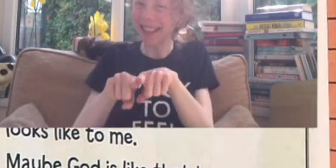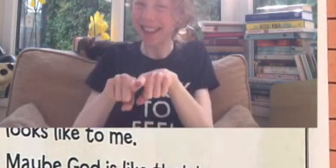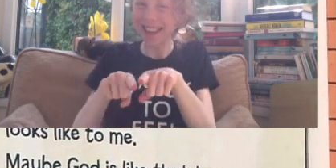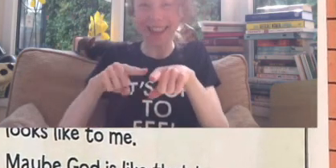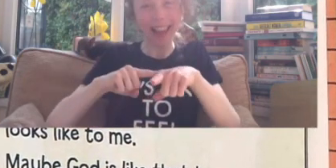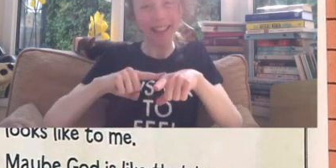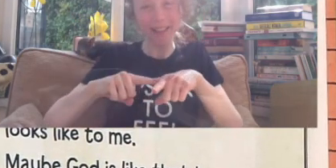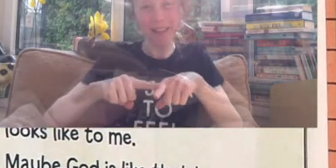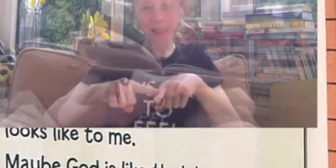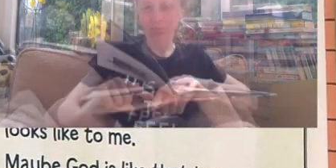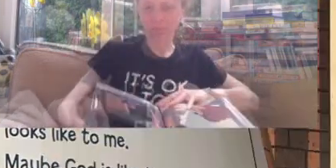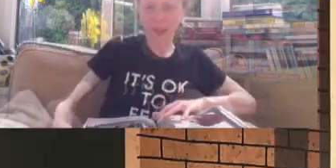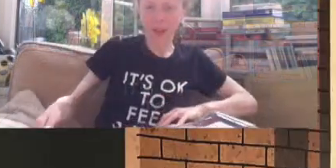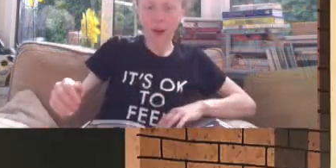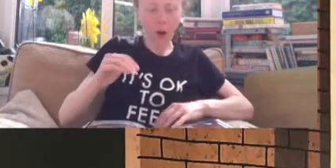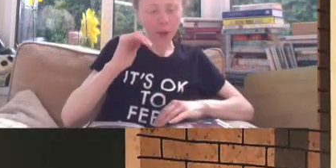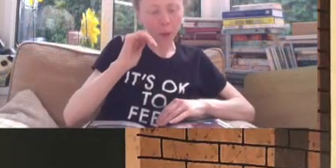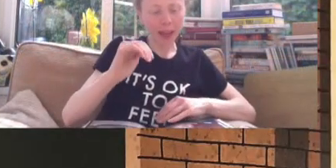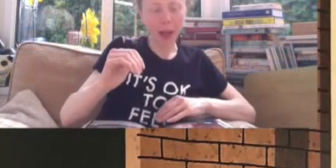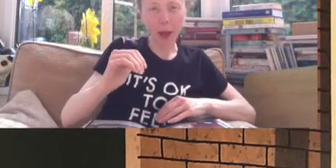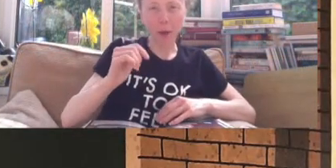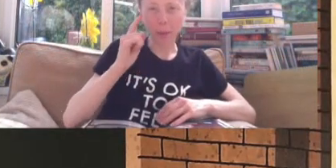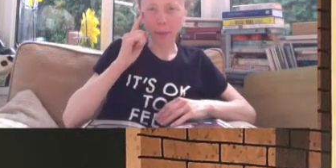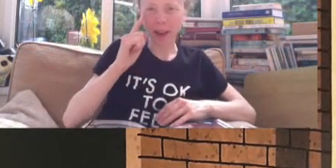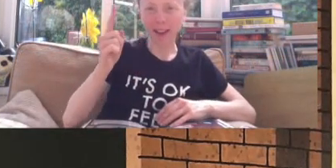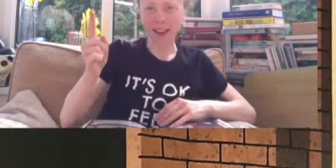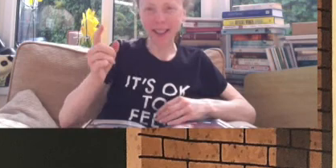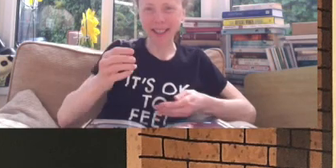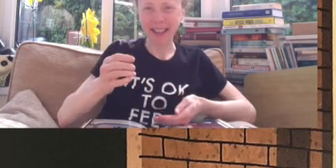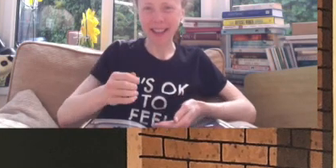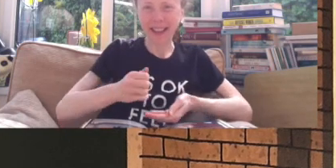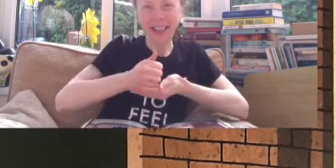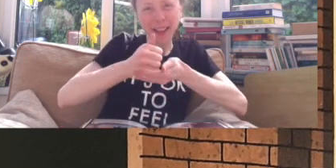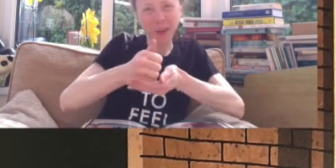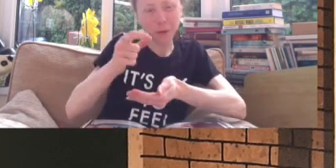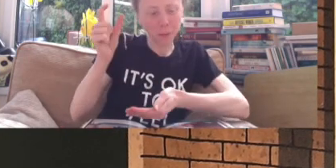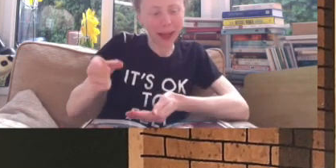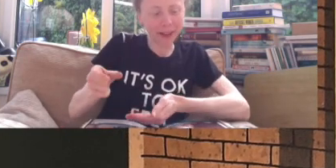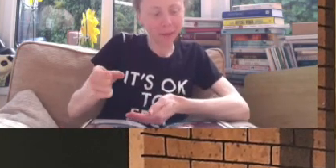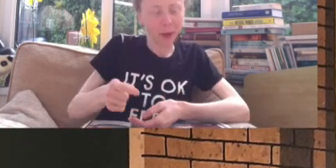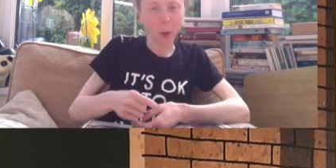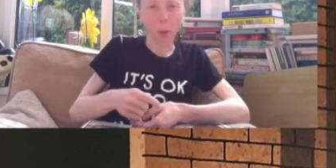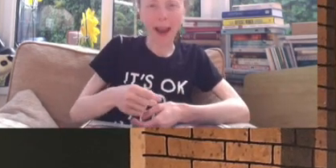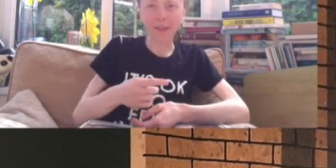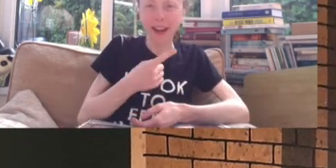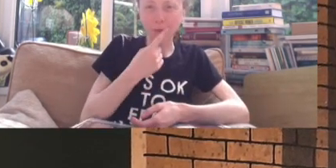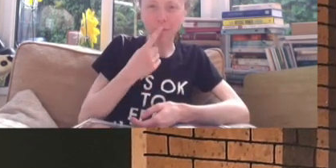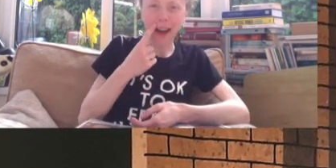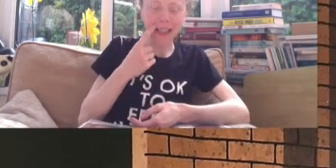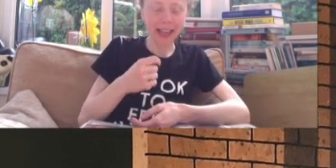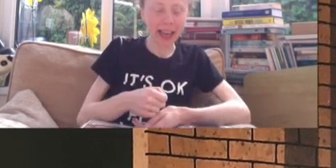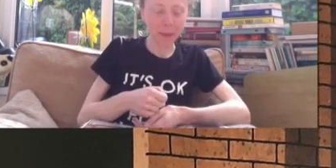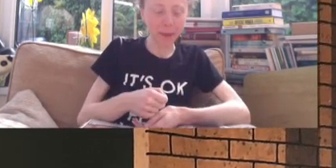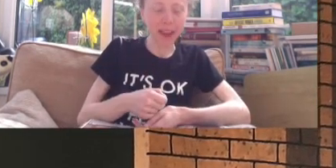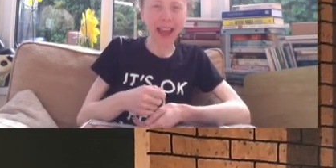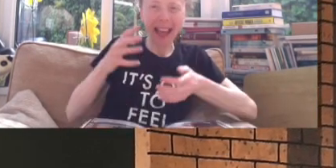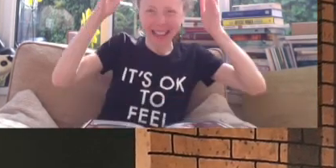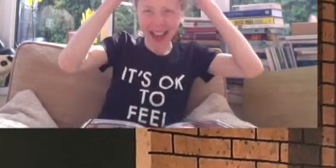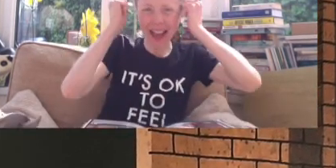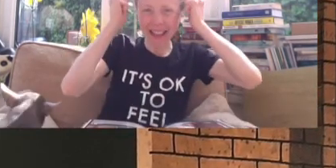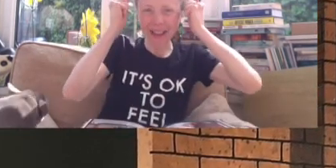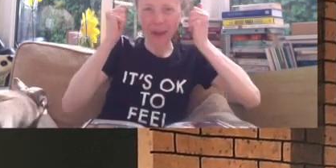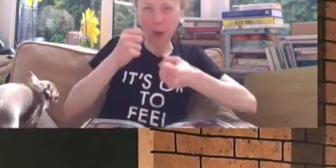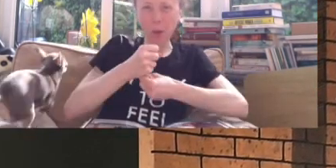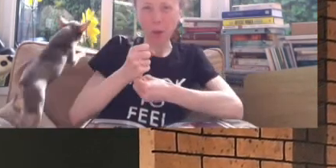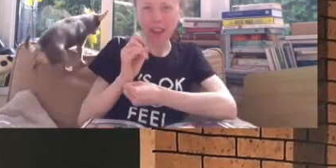is like that too. On the way home, I see a doorman wearing a red cape and